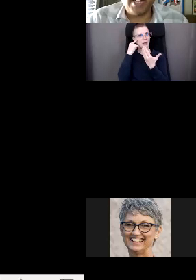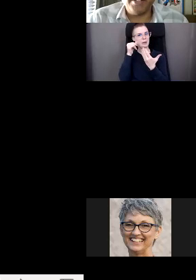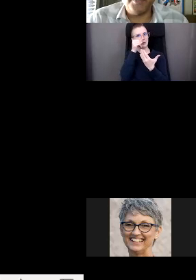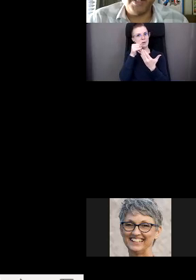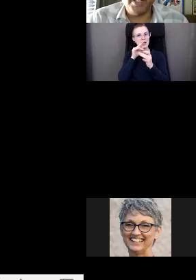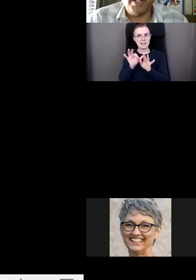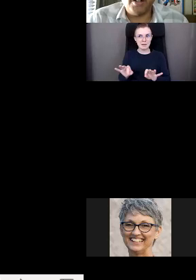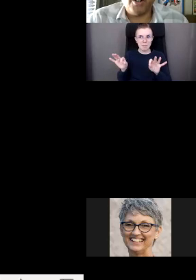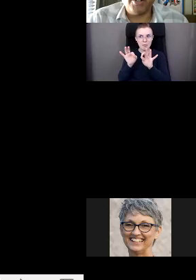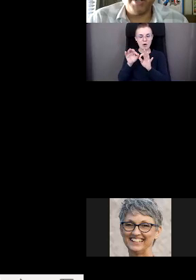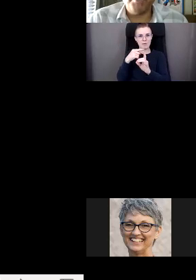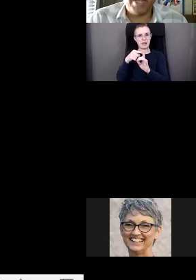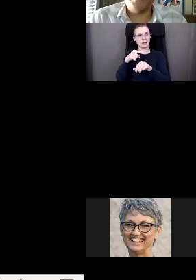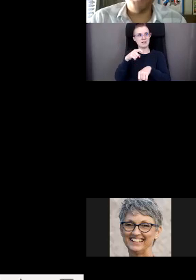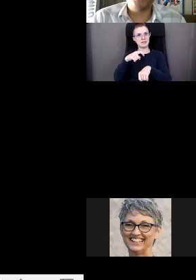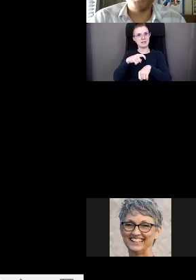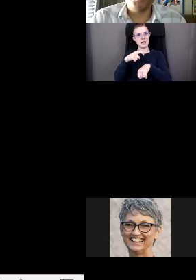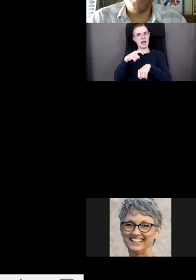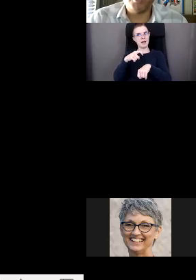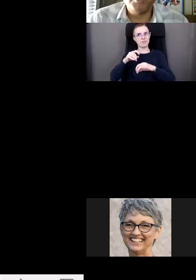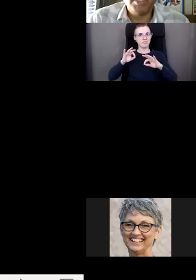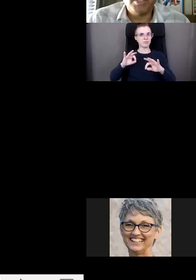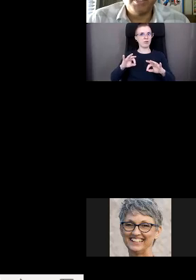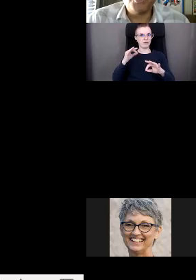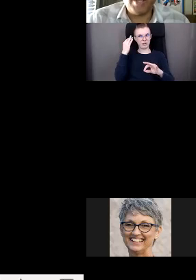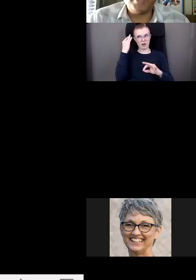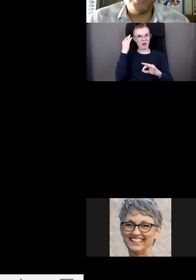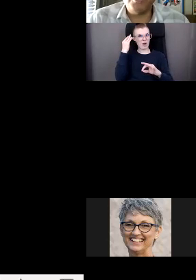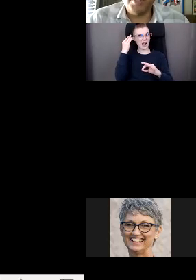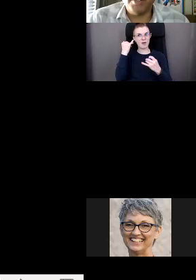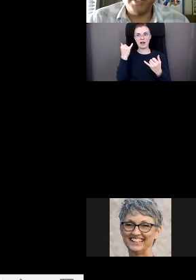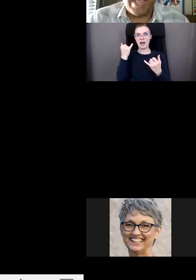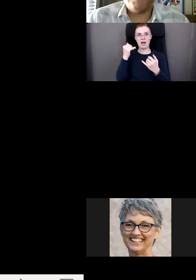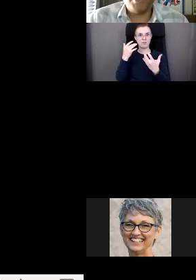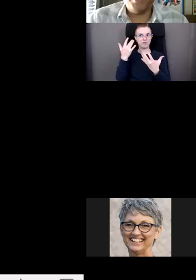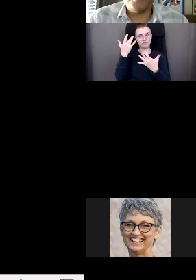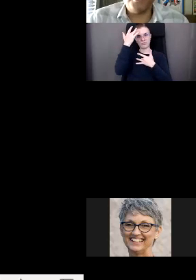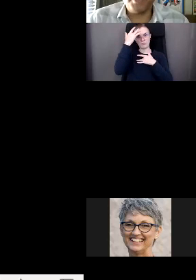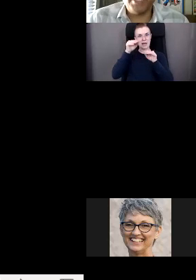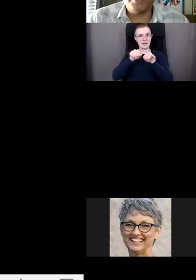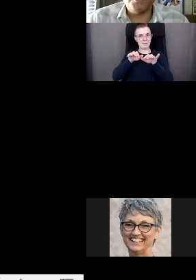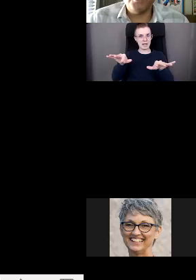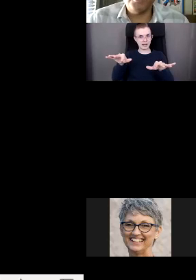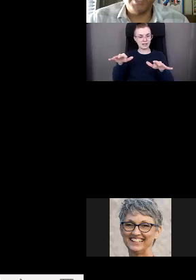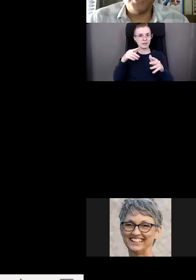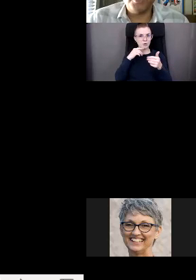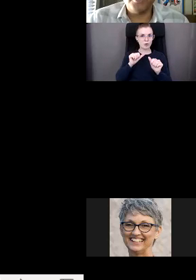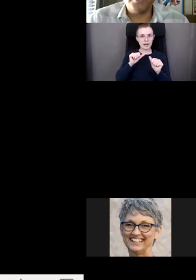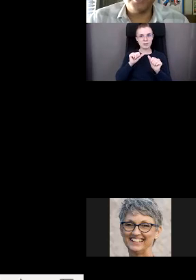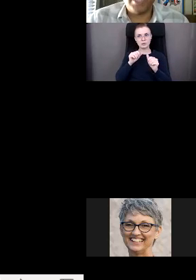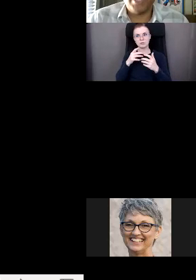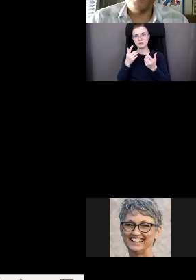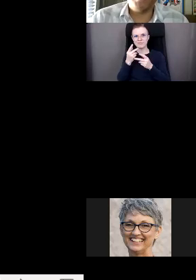in light of the ongoing pandemic that we're all trying to navigate or get through as